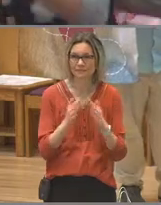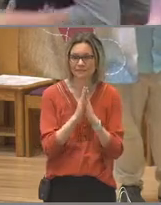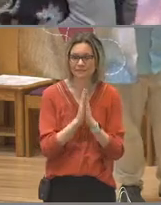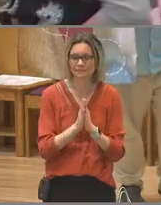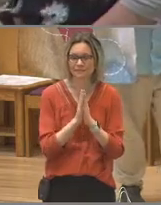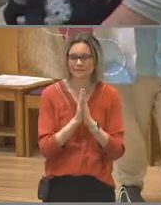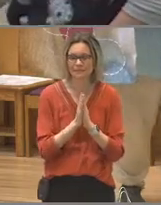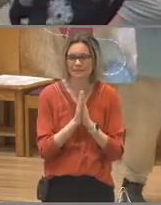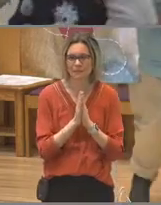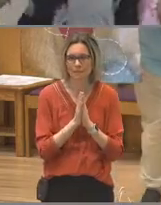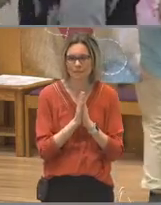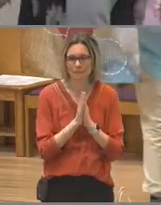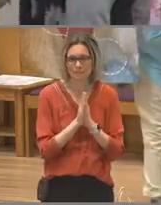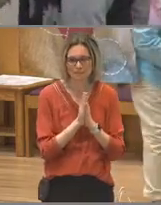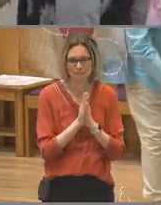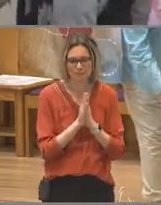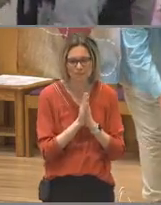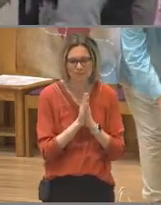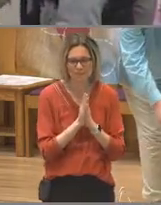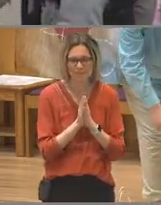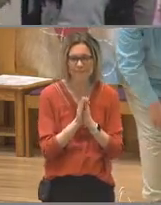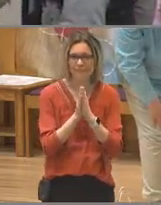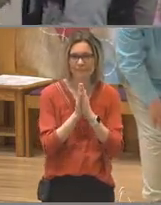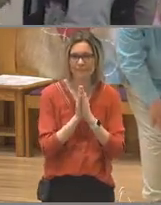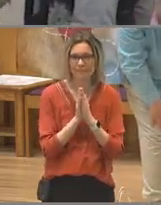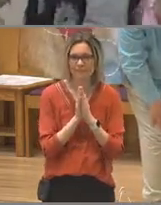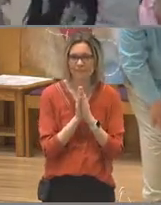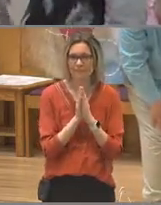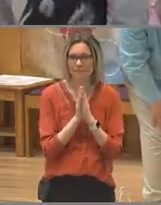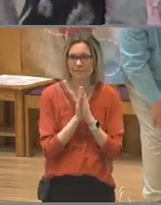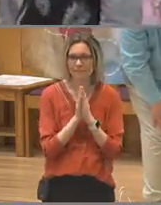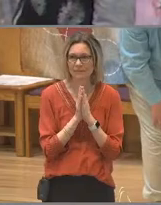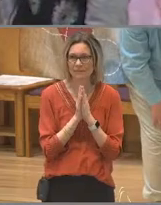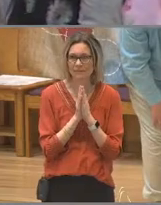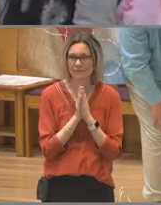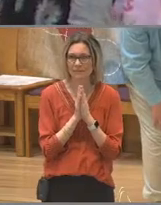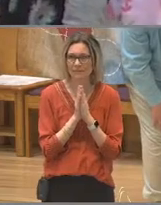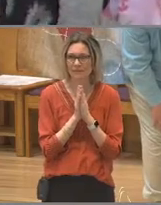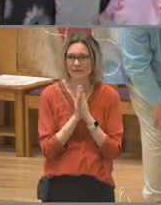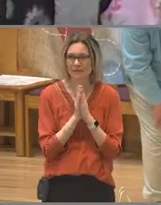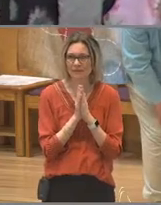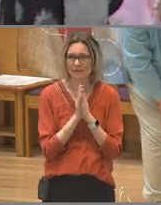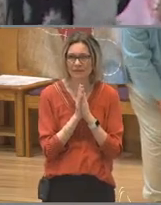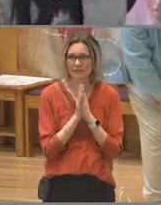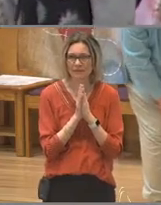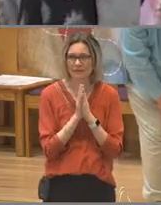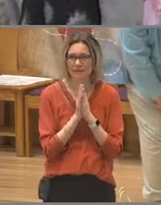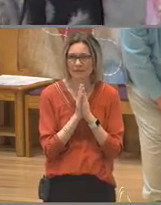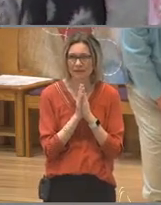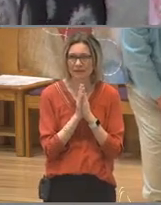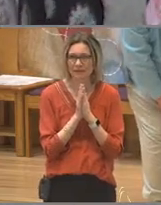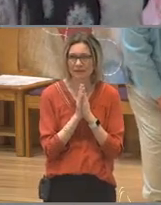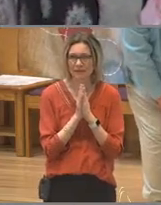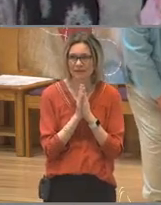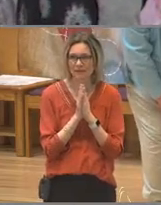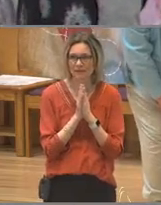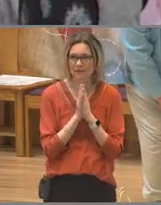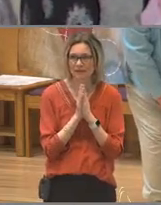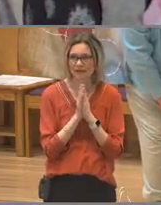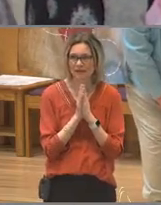and we are going to ask Jesus. Yes. You want to help me hold these, ladies?